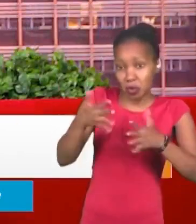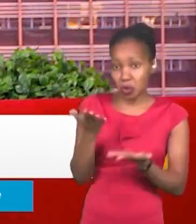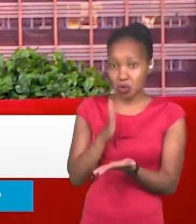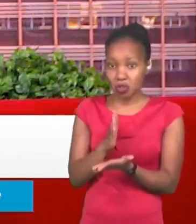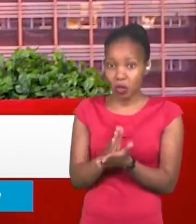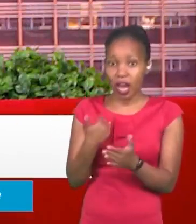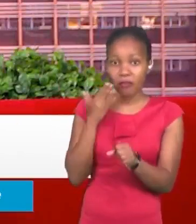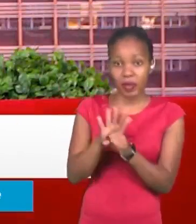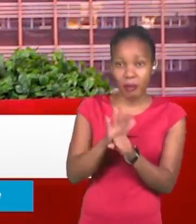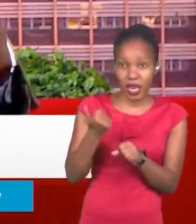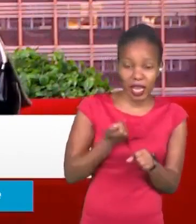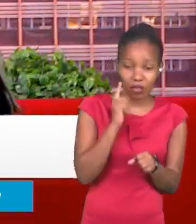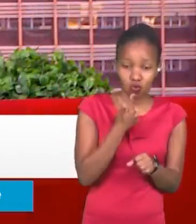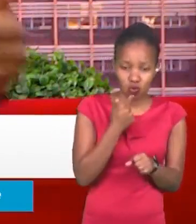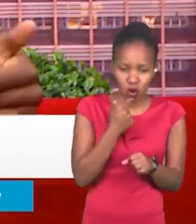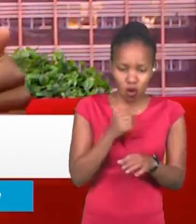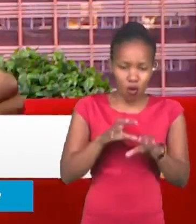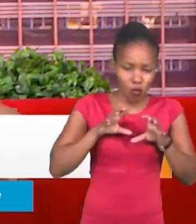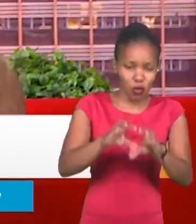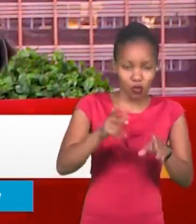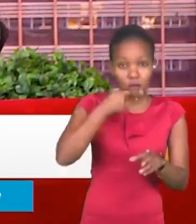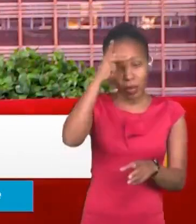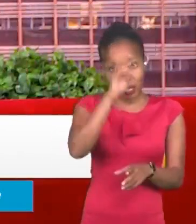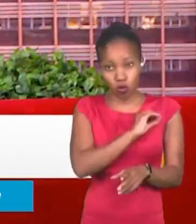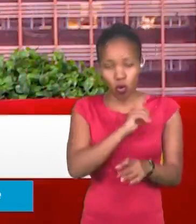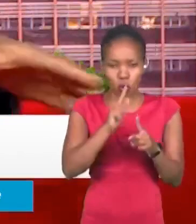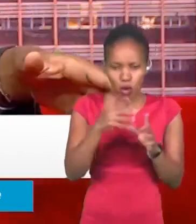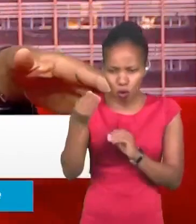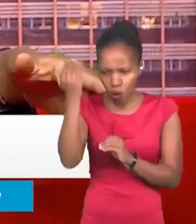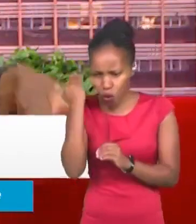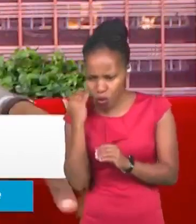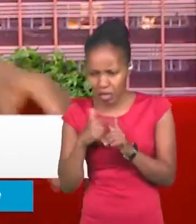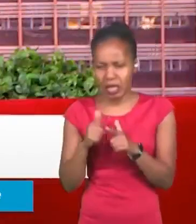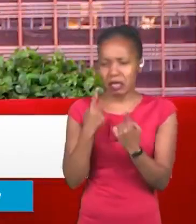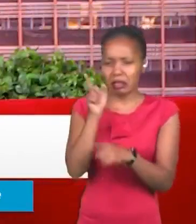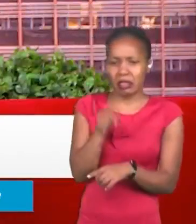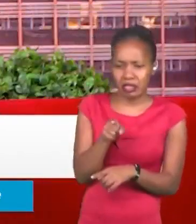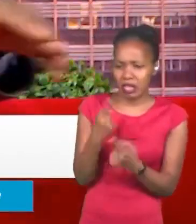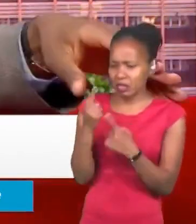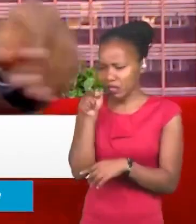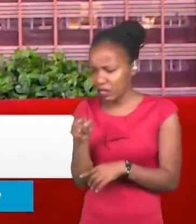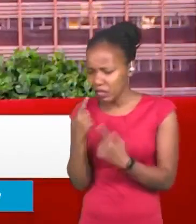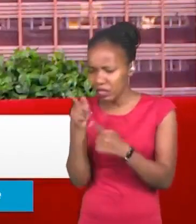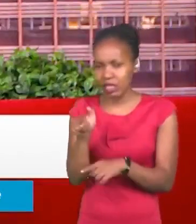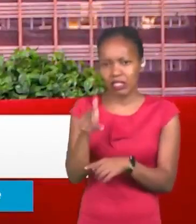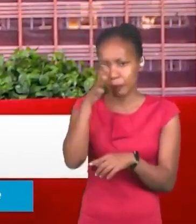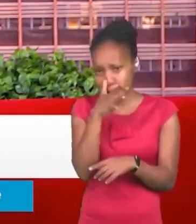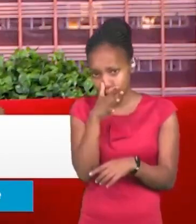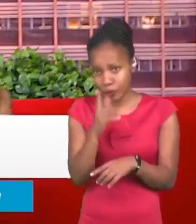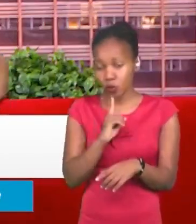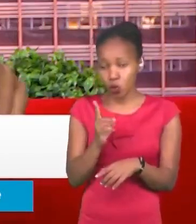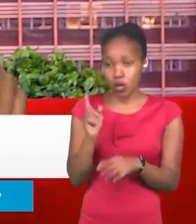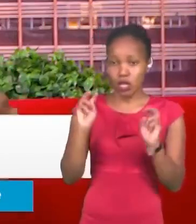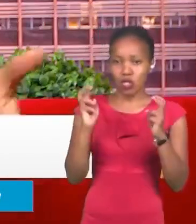are very many girls who are being forced by their parents. Mm-hmm. Kifika pale kotini useme hivi. useme hivi, useme hivi. Okay. So that issue